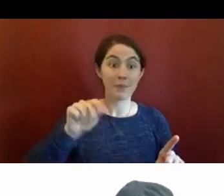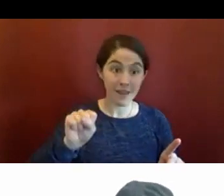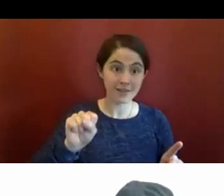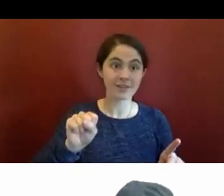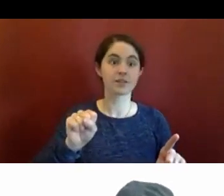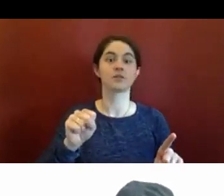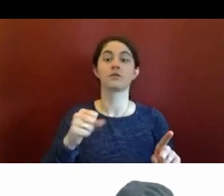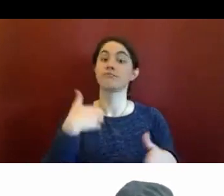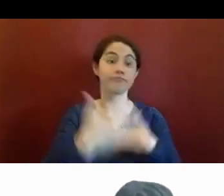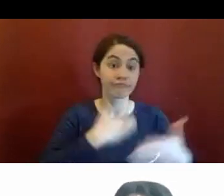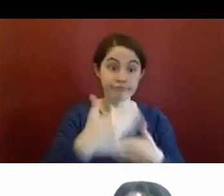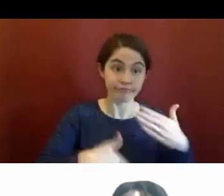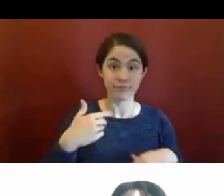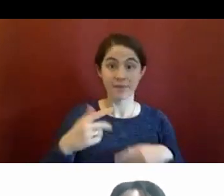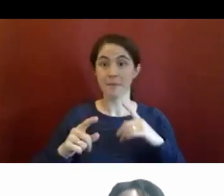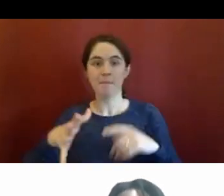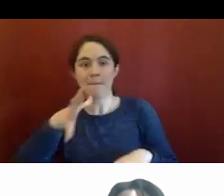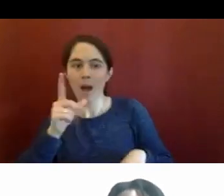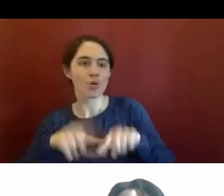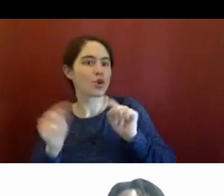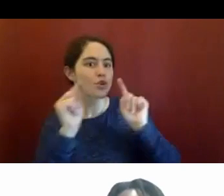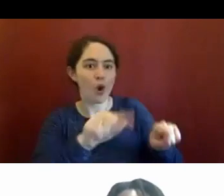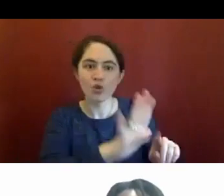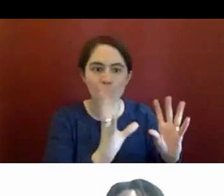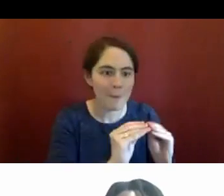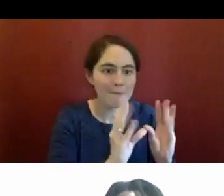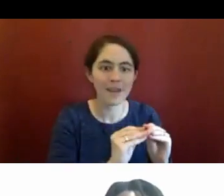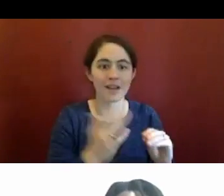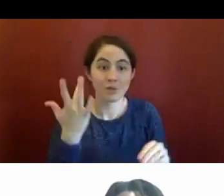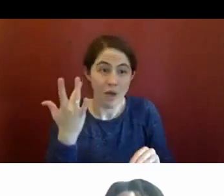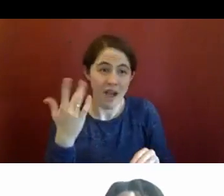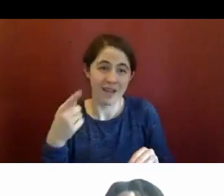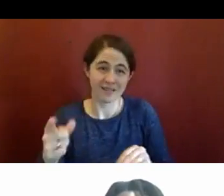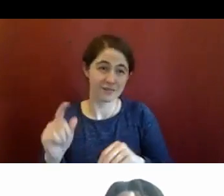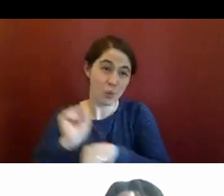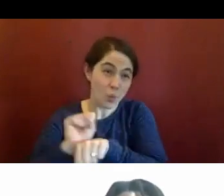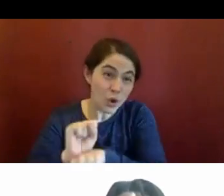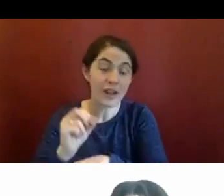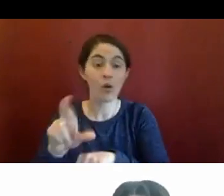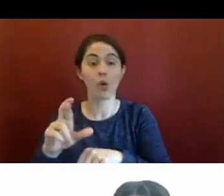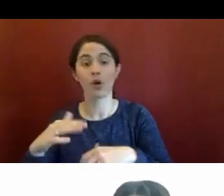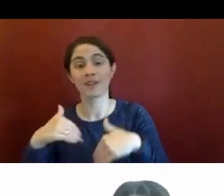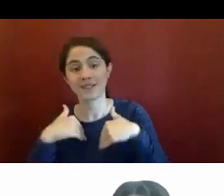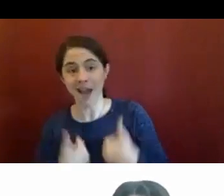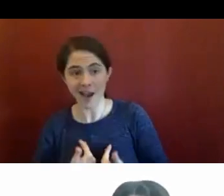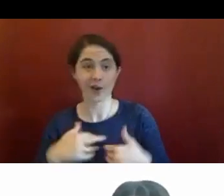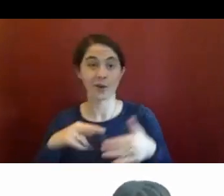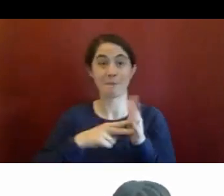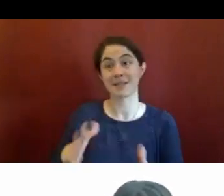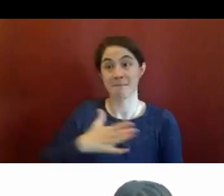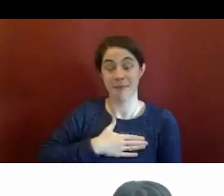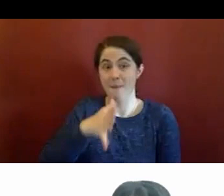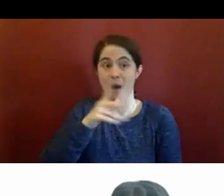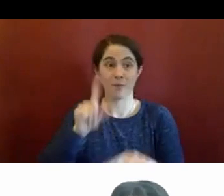really, I basically did everything by myself and support my teachers because my mom was always busy trying